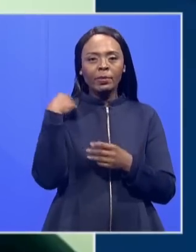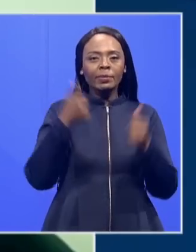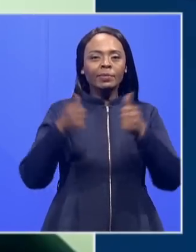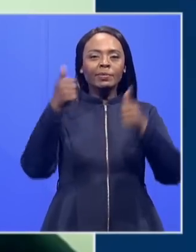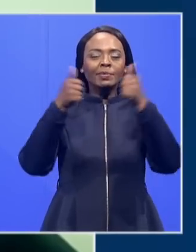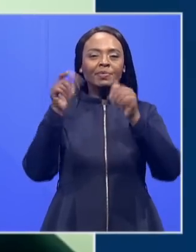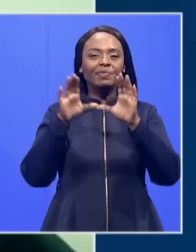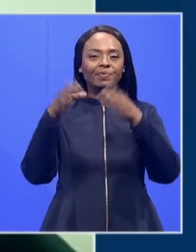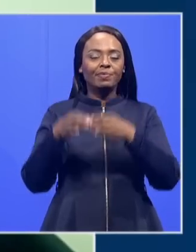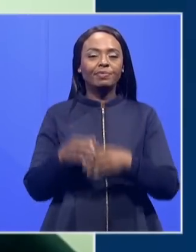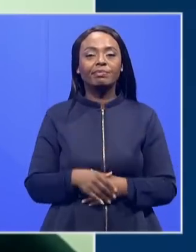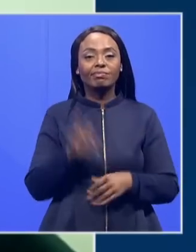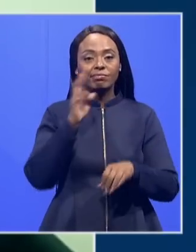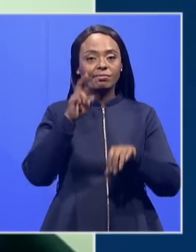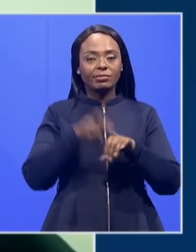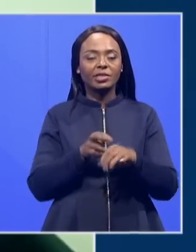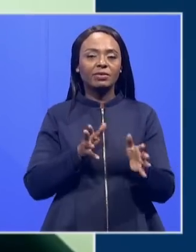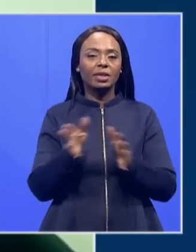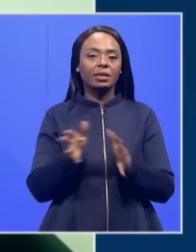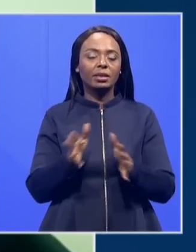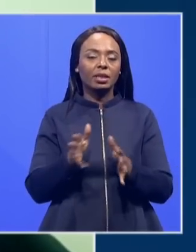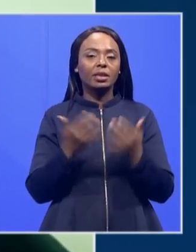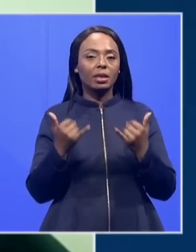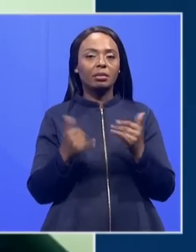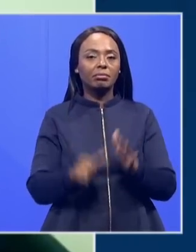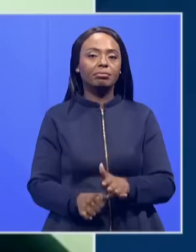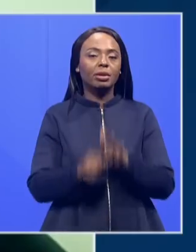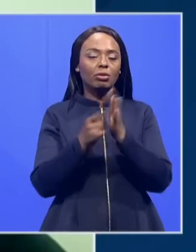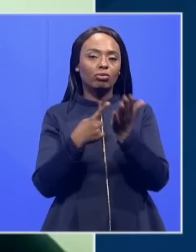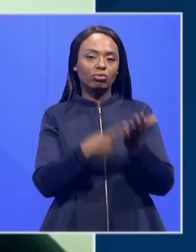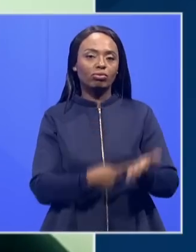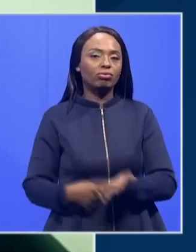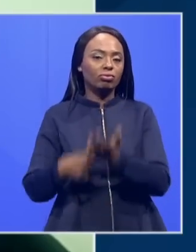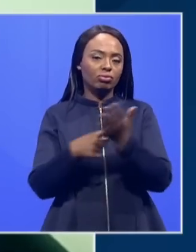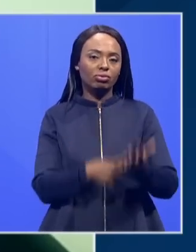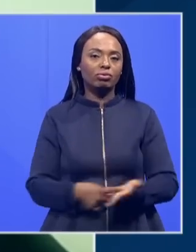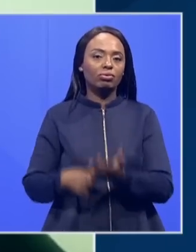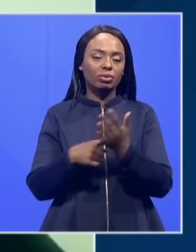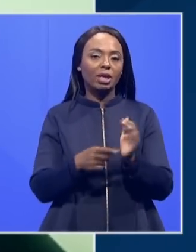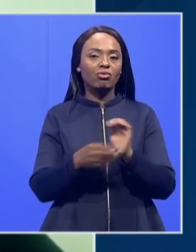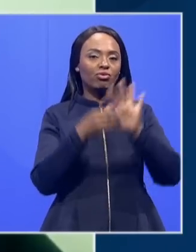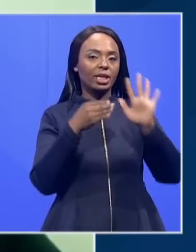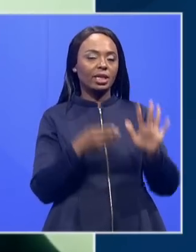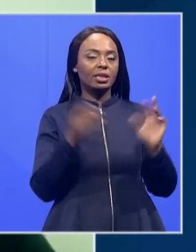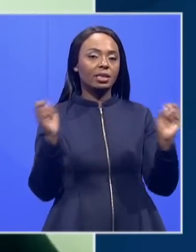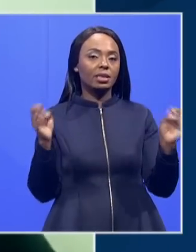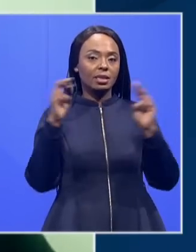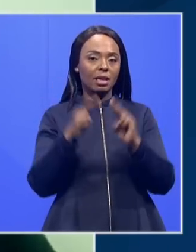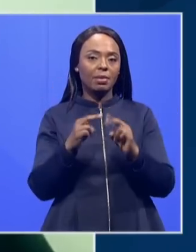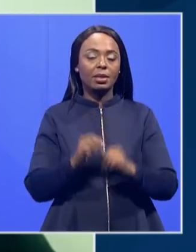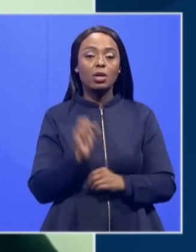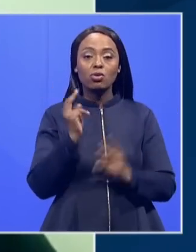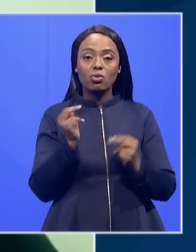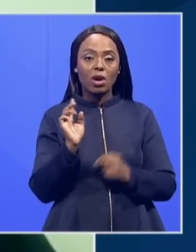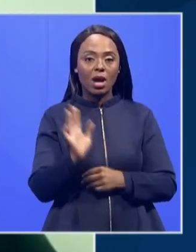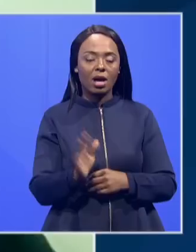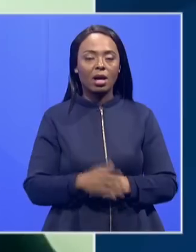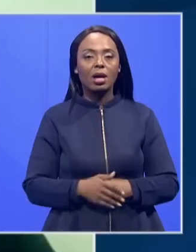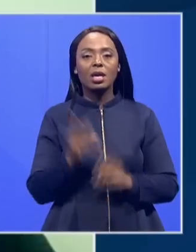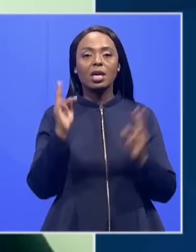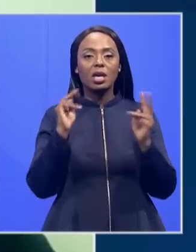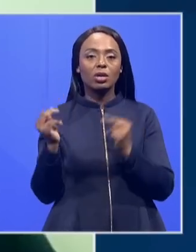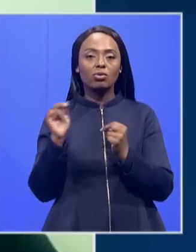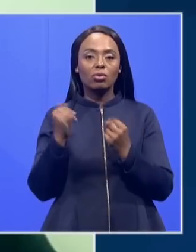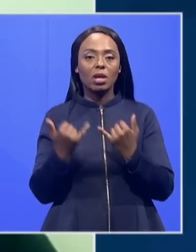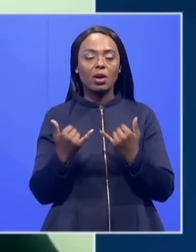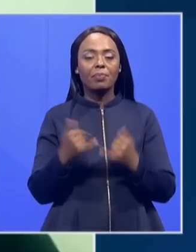required to facilitate the diplomatic engagements during the BRICS summit. This is not new. So the issue of diplomatic immunity